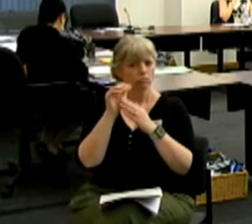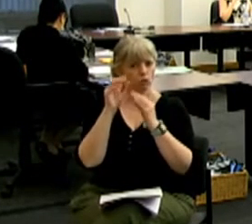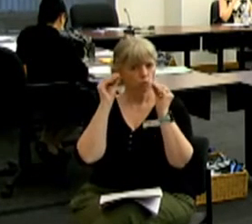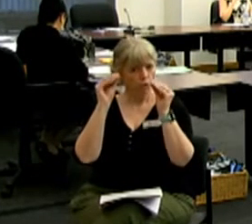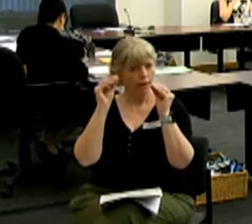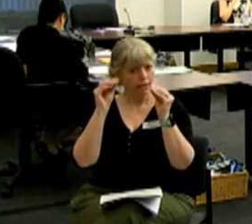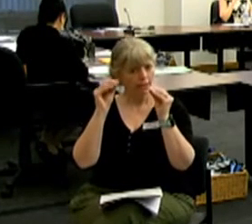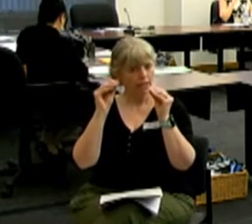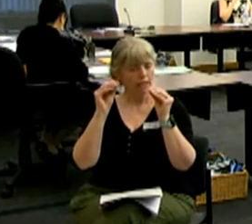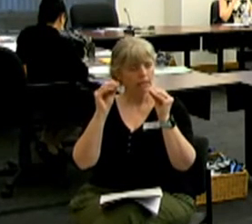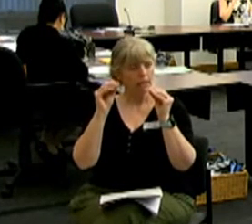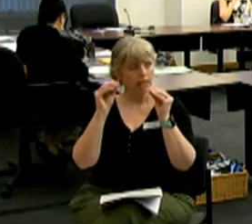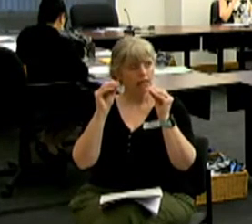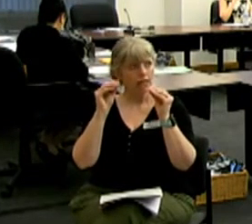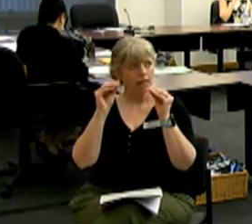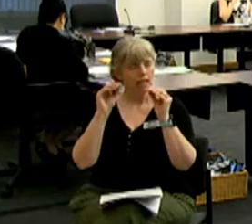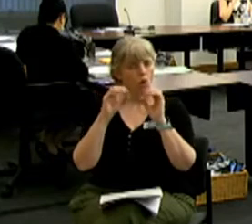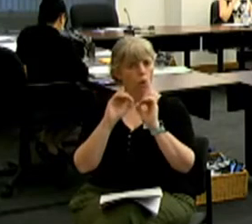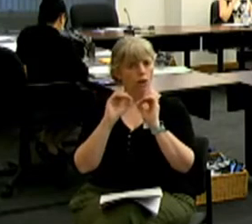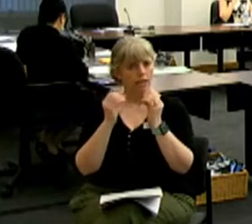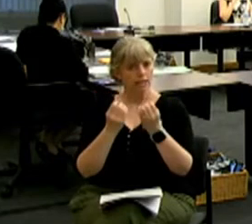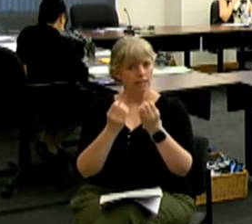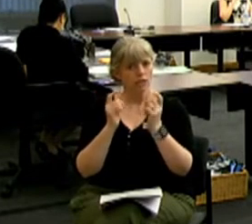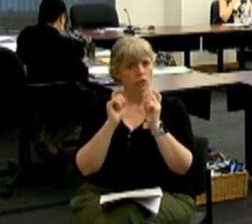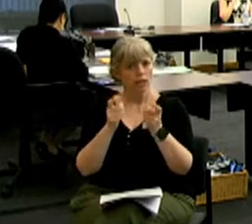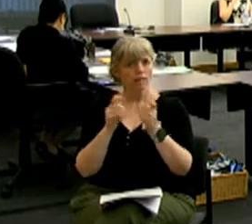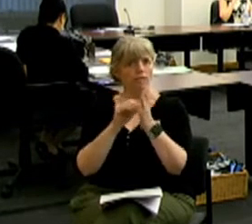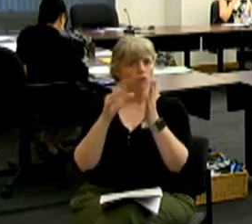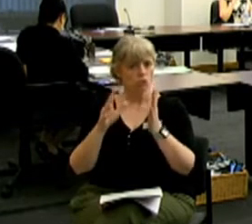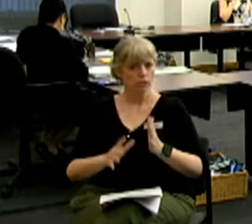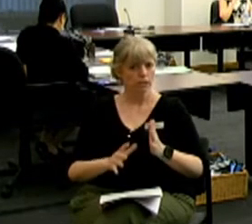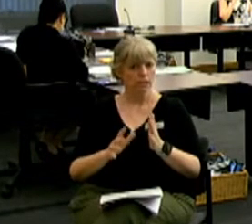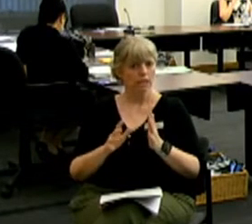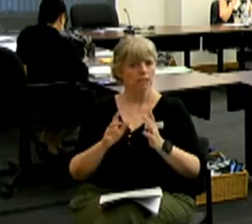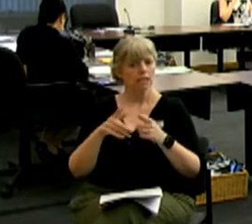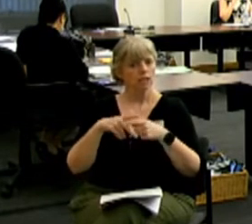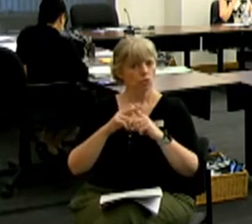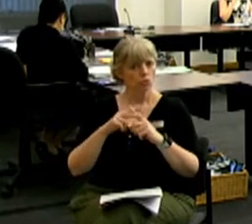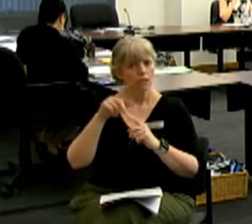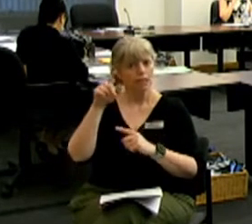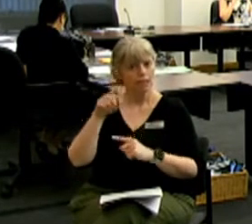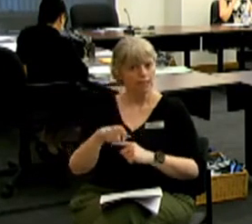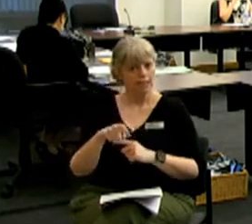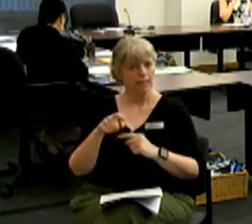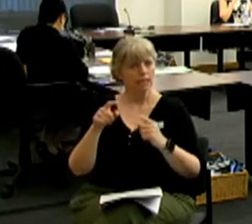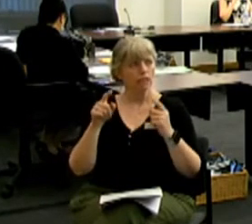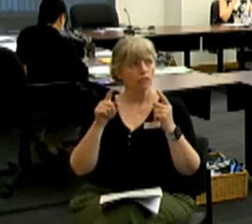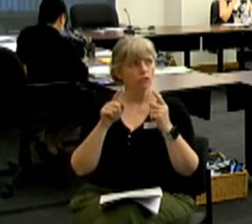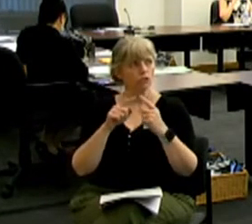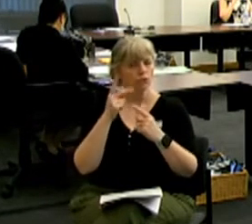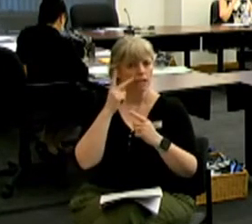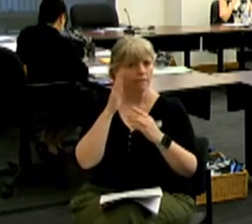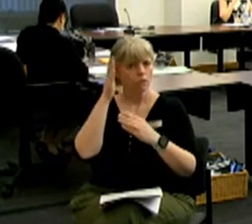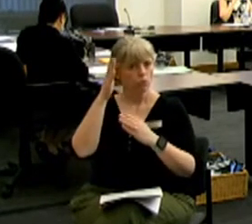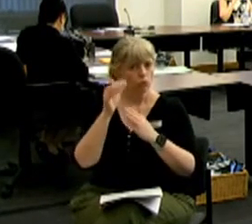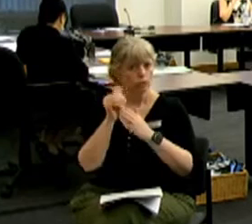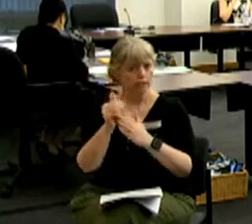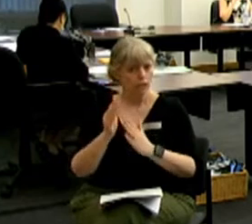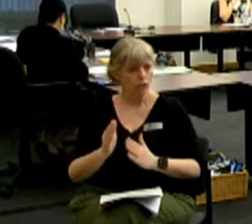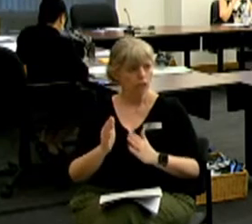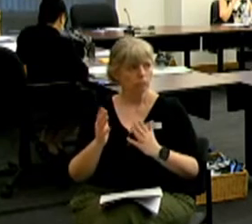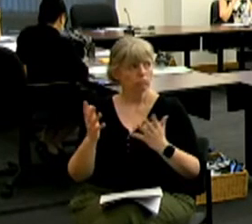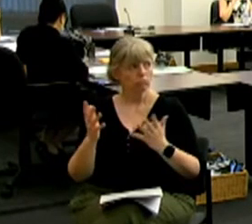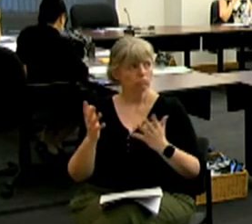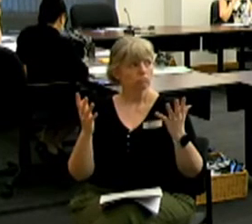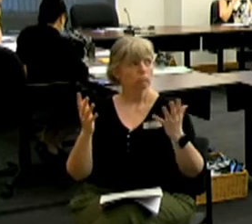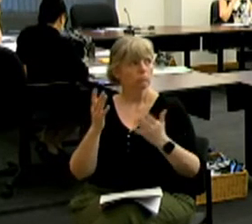kind of a training organization. So it helps give students the tools that they need to help succeed as future leaders. So those